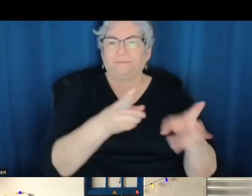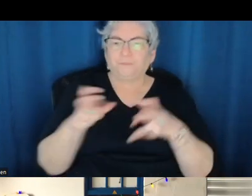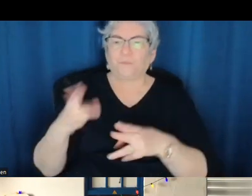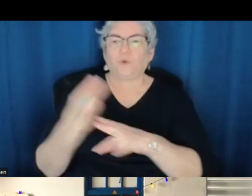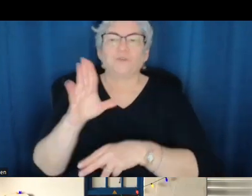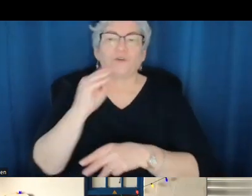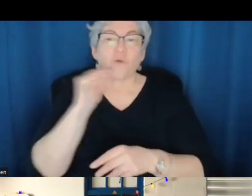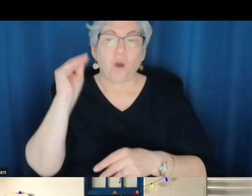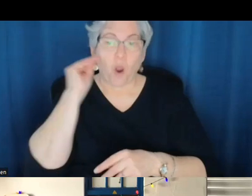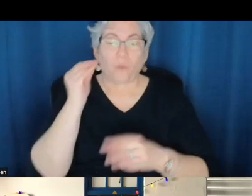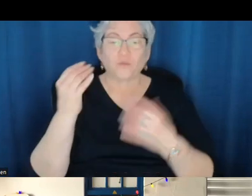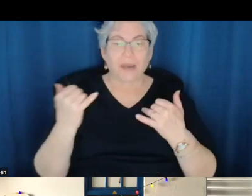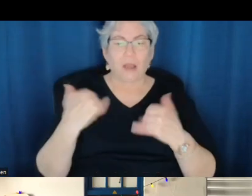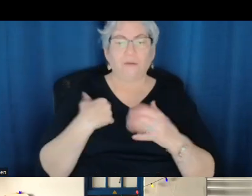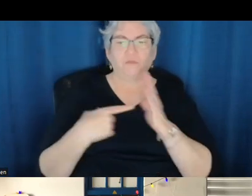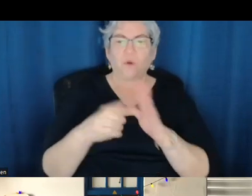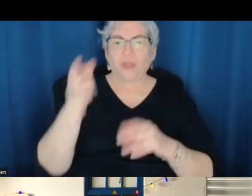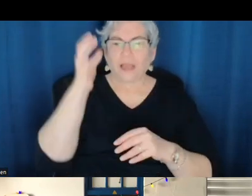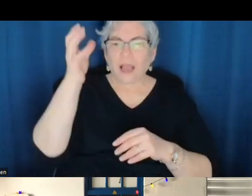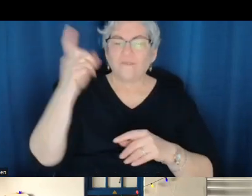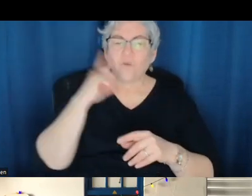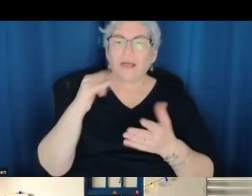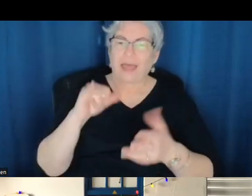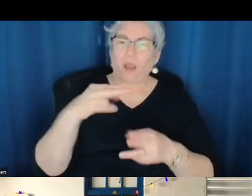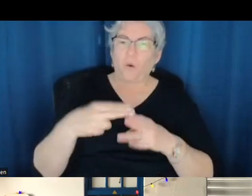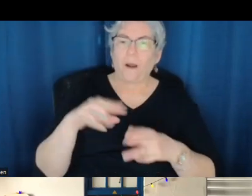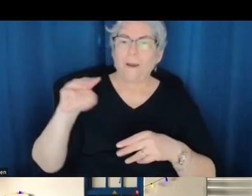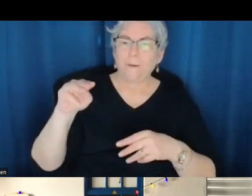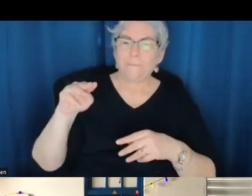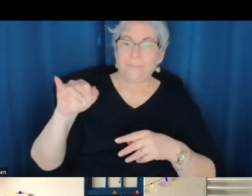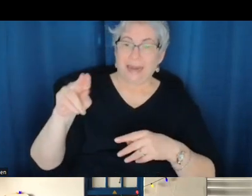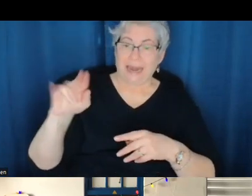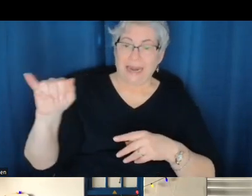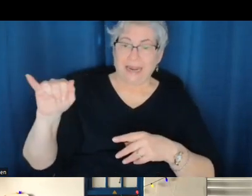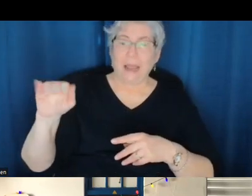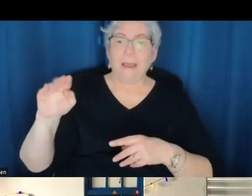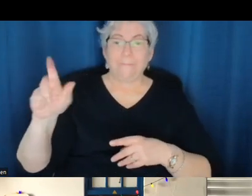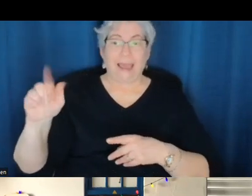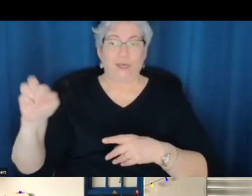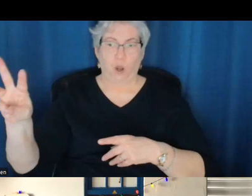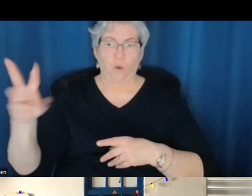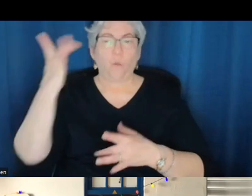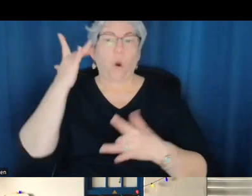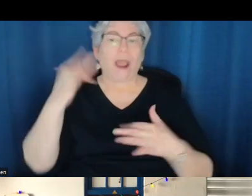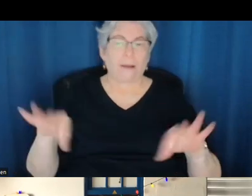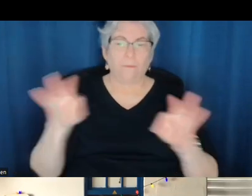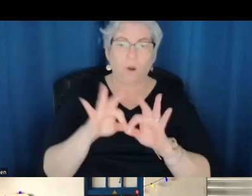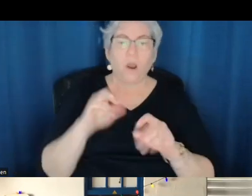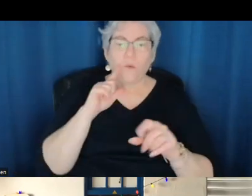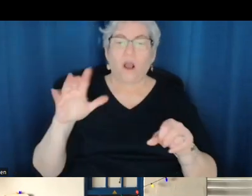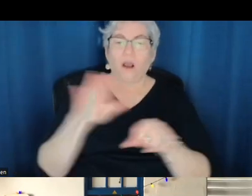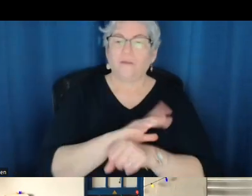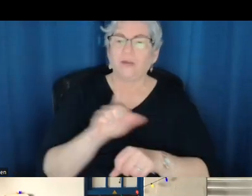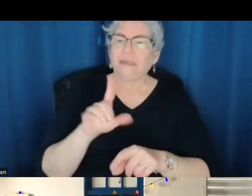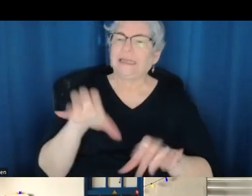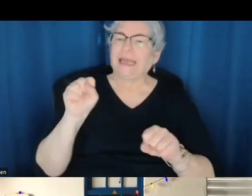session, I'll introduce you to the concept of mini meadows and why they are important. We will cover where to find